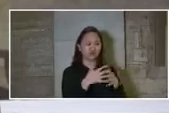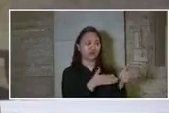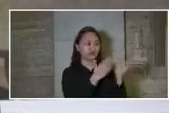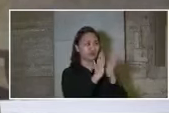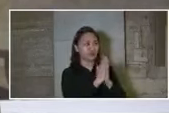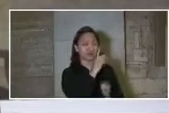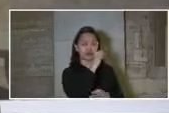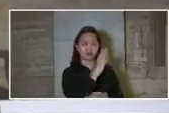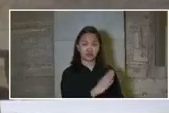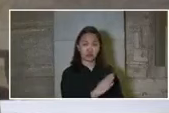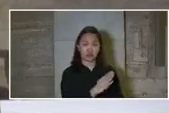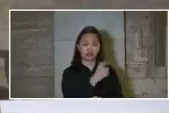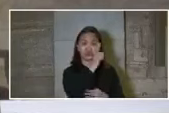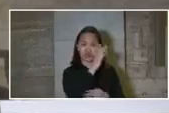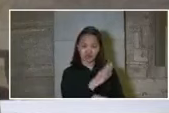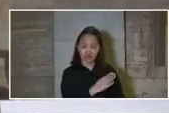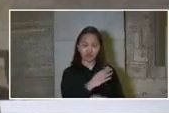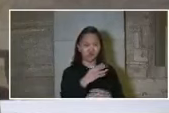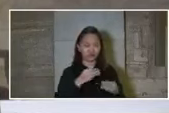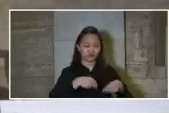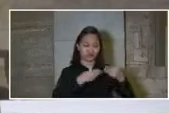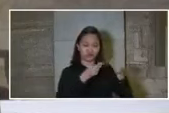God, God will give you.